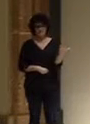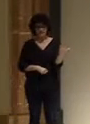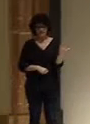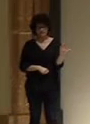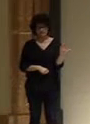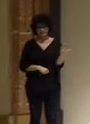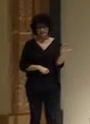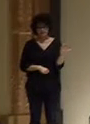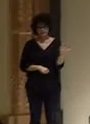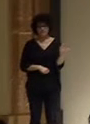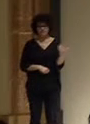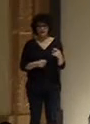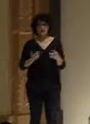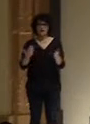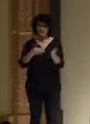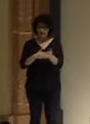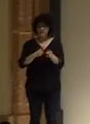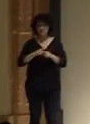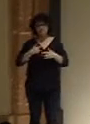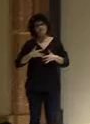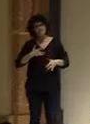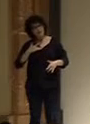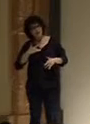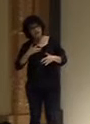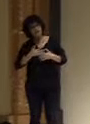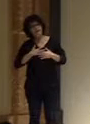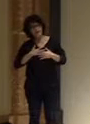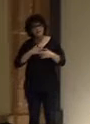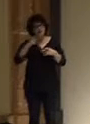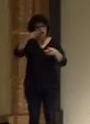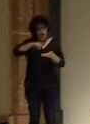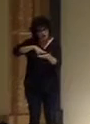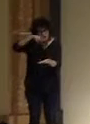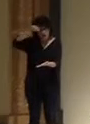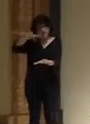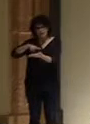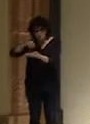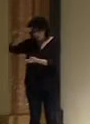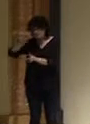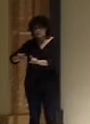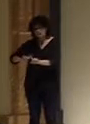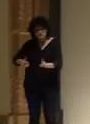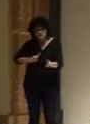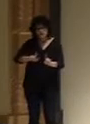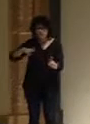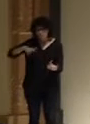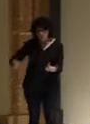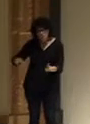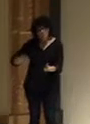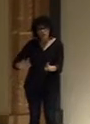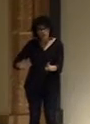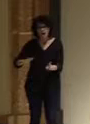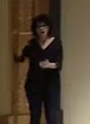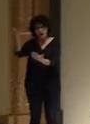And again, I have the feeling we all can learn from what we see happening here in Porto. Artists trying